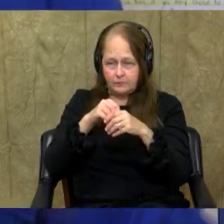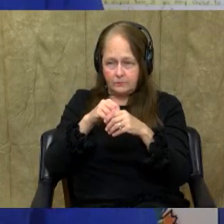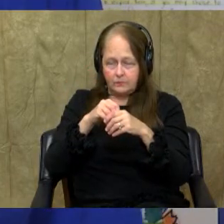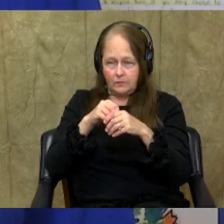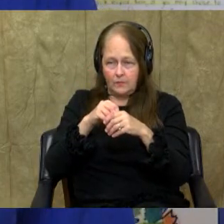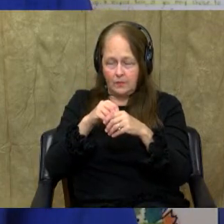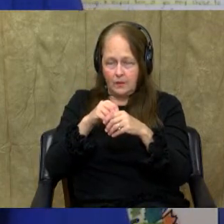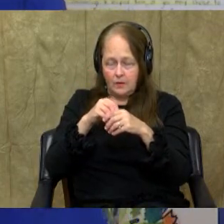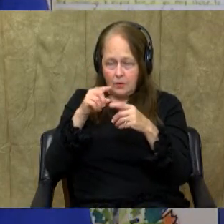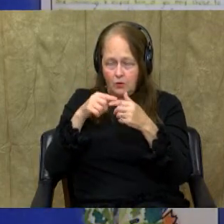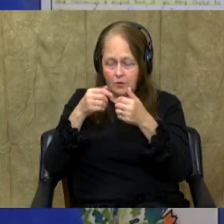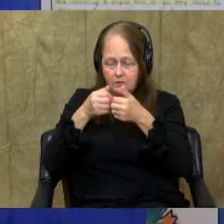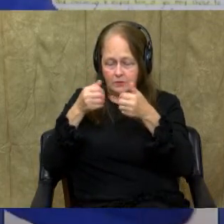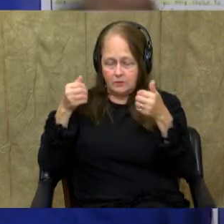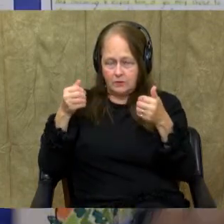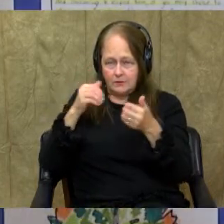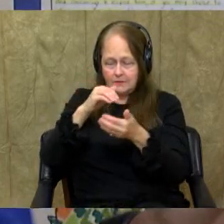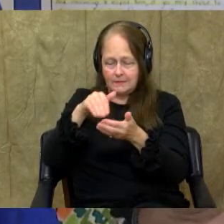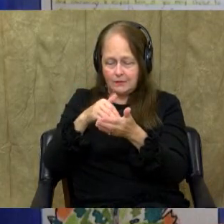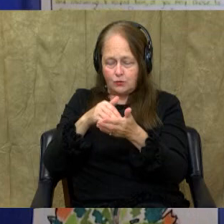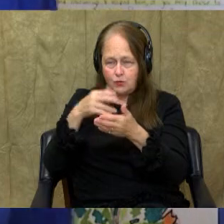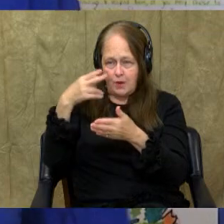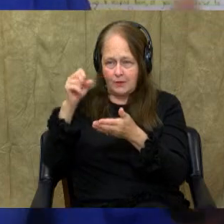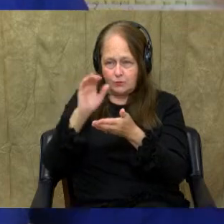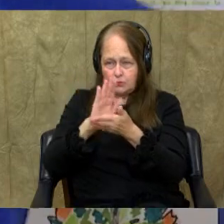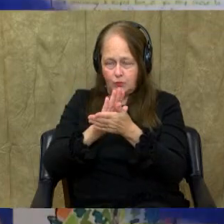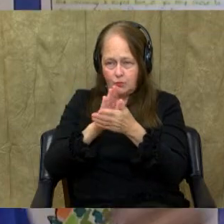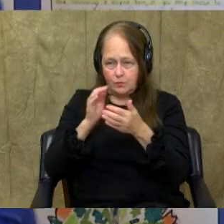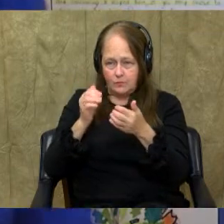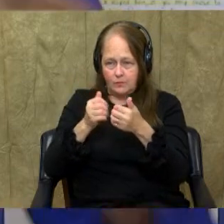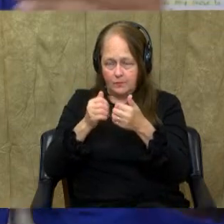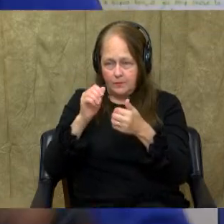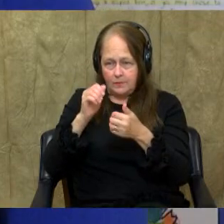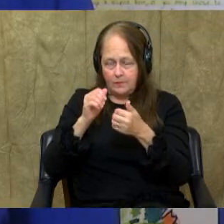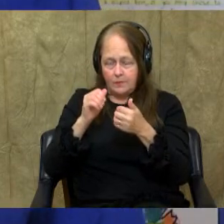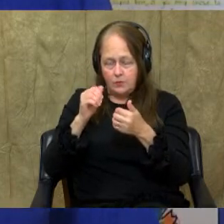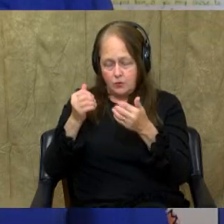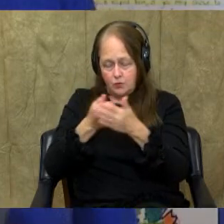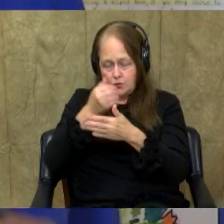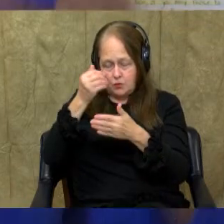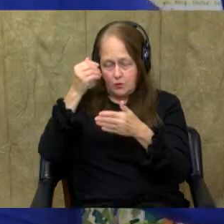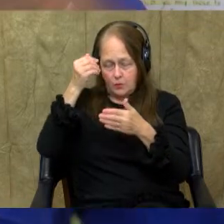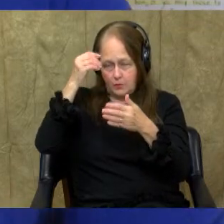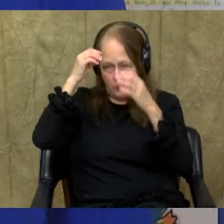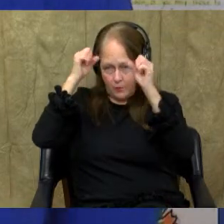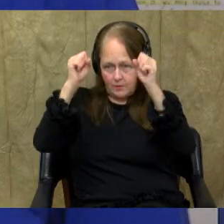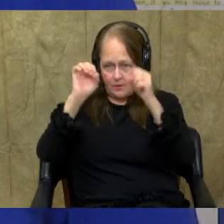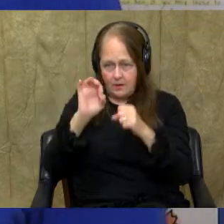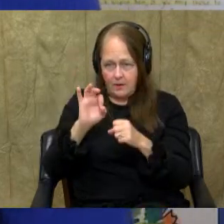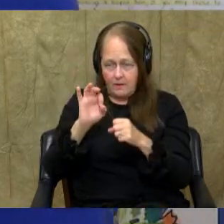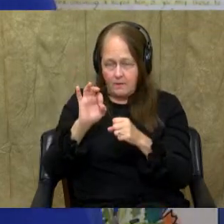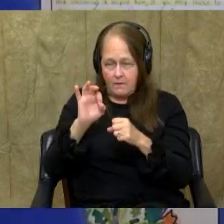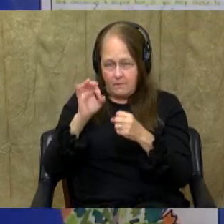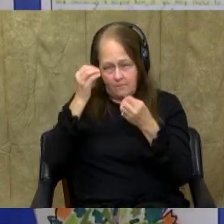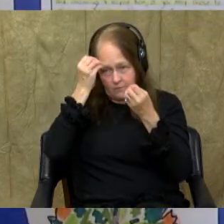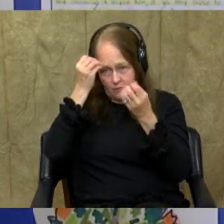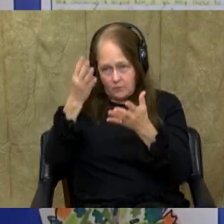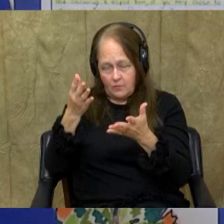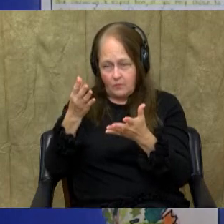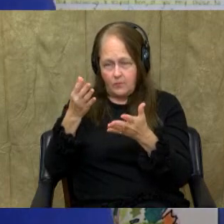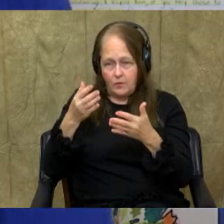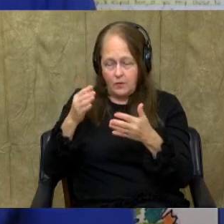And the essential question is this. How did the civil rights movement advance under the presidencies of John